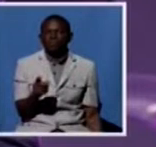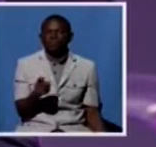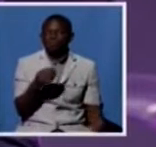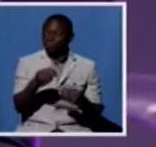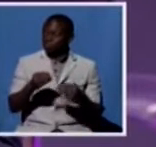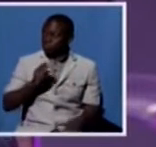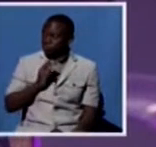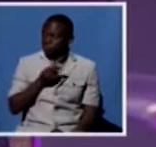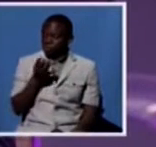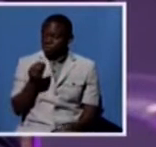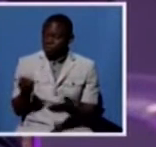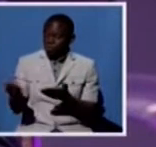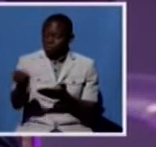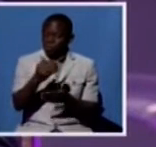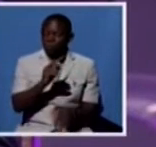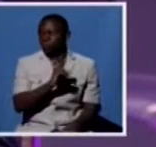that. But